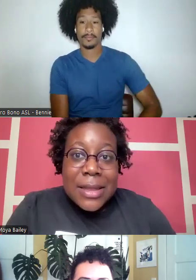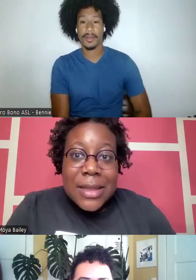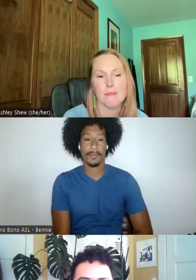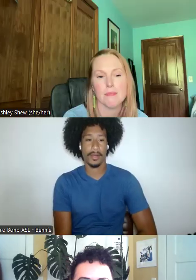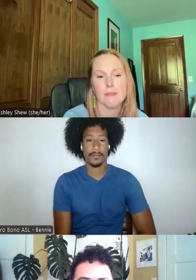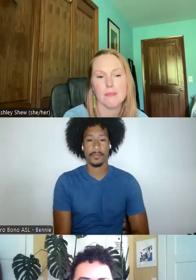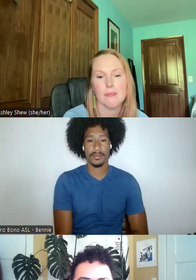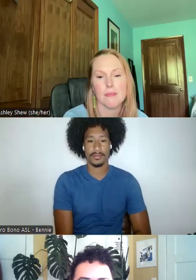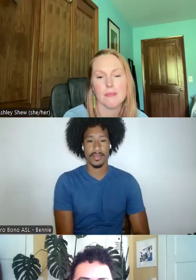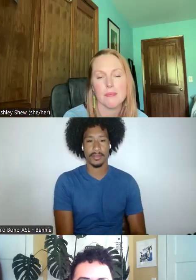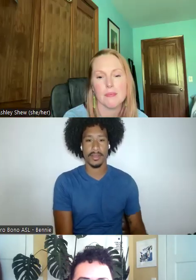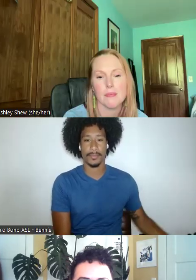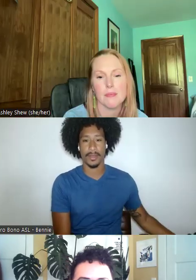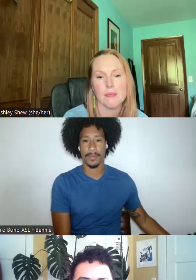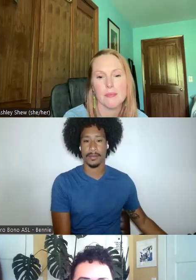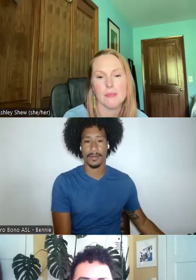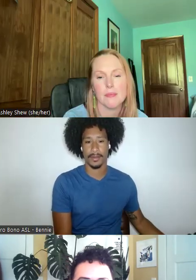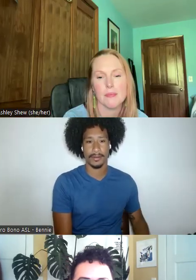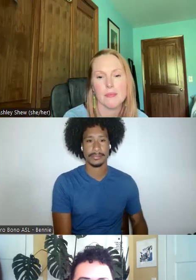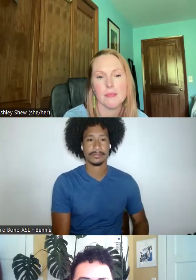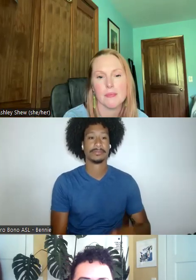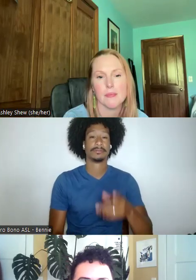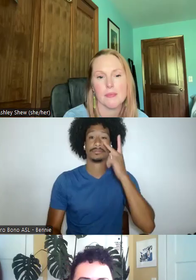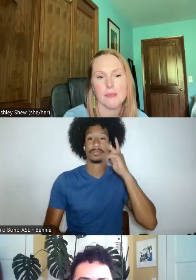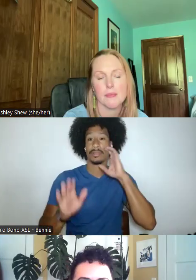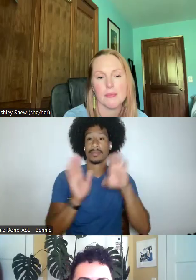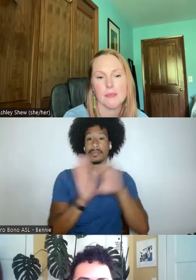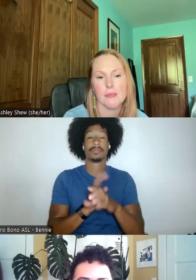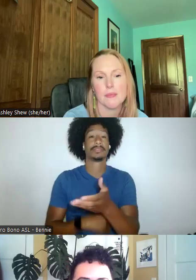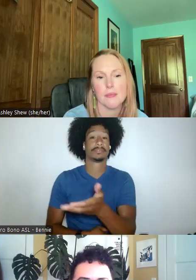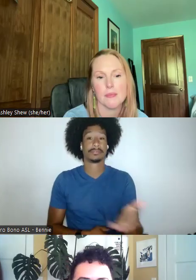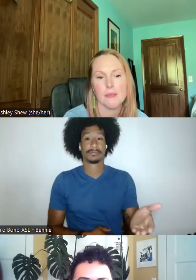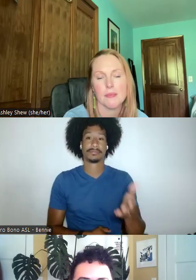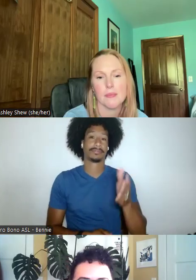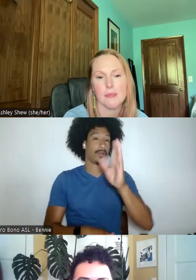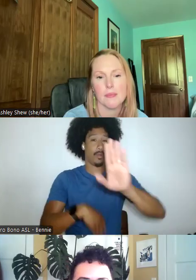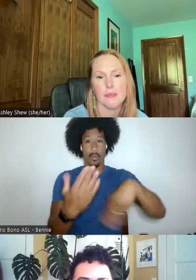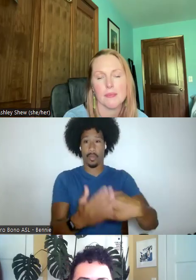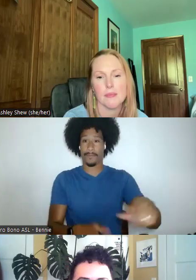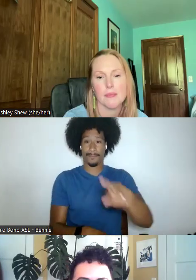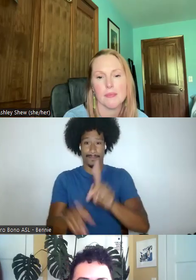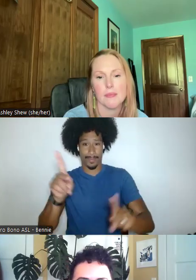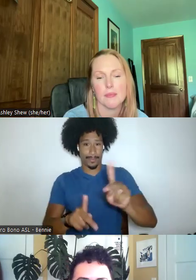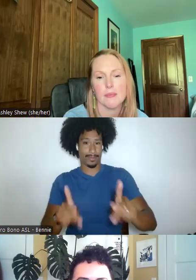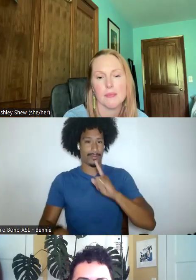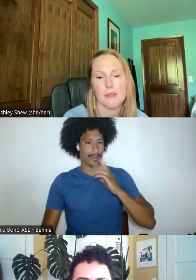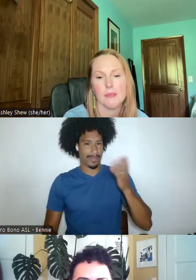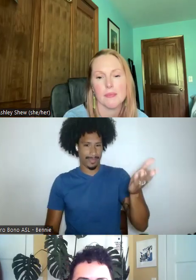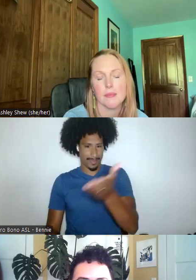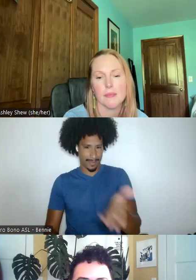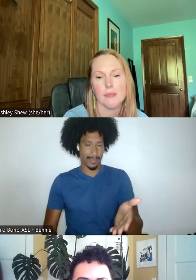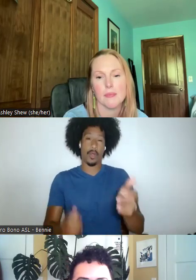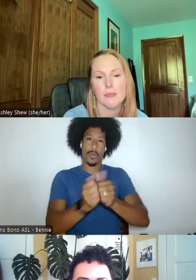see this image, and also all of these people are listed as to who they are in